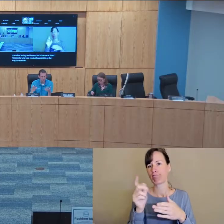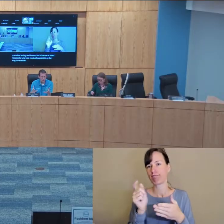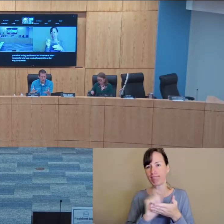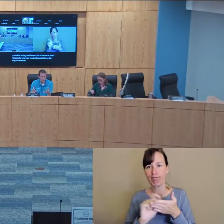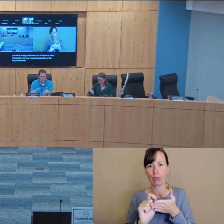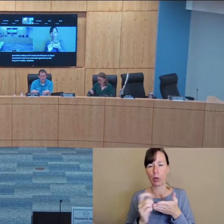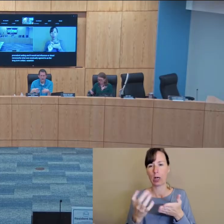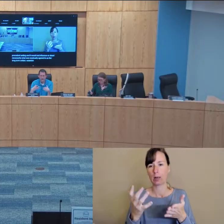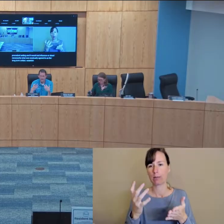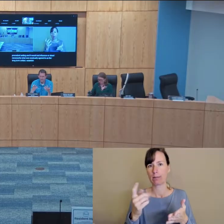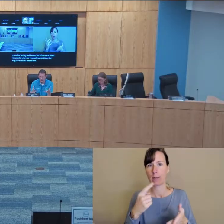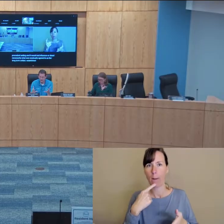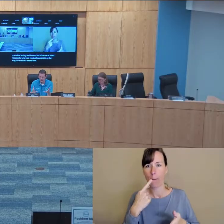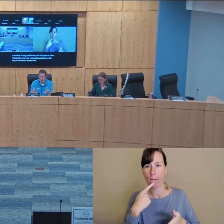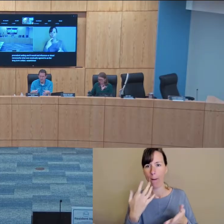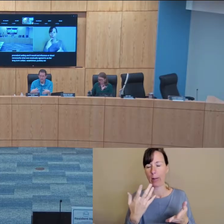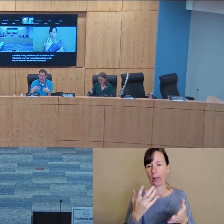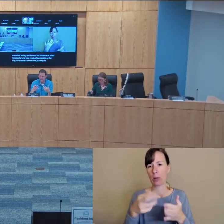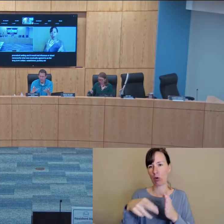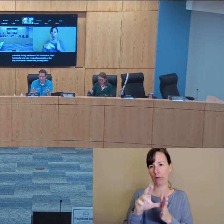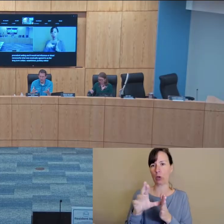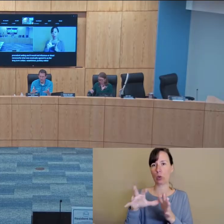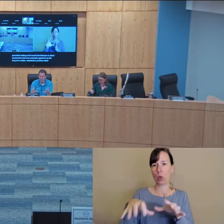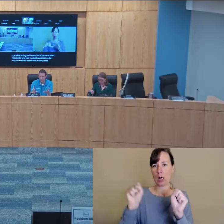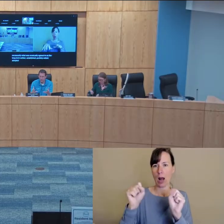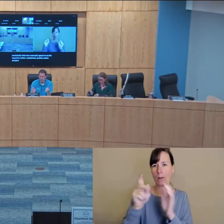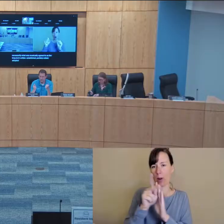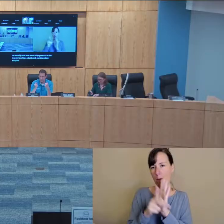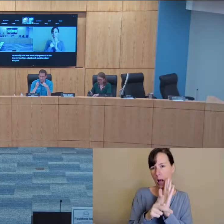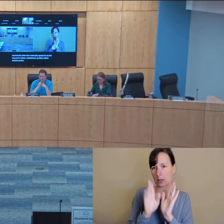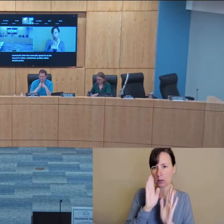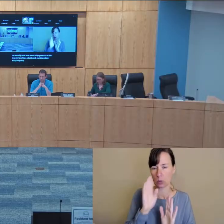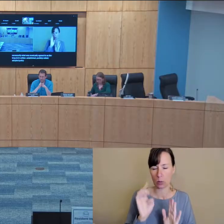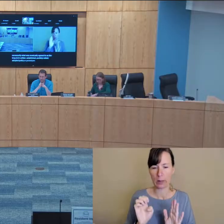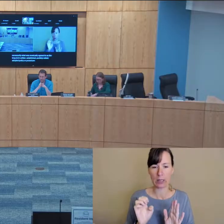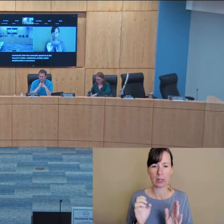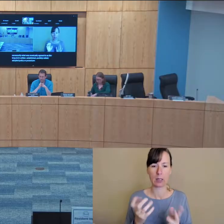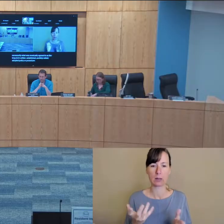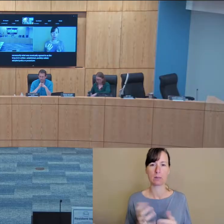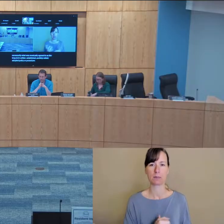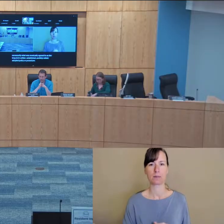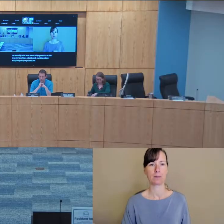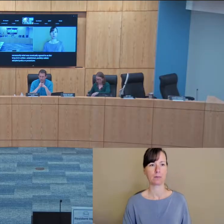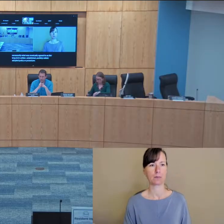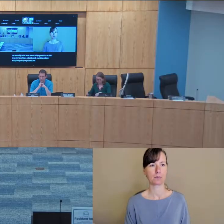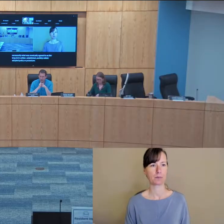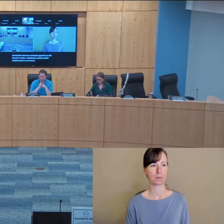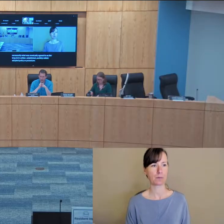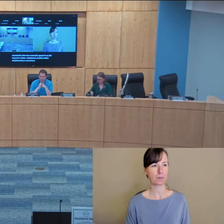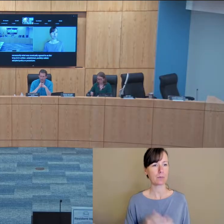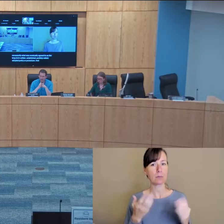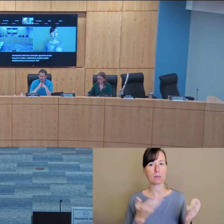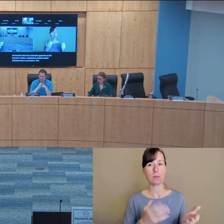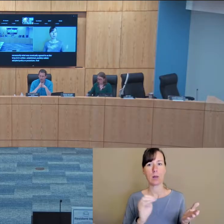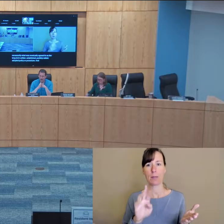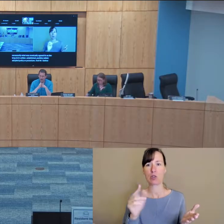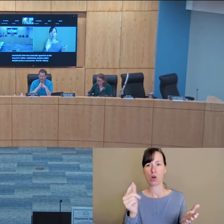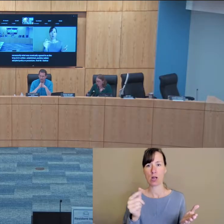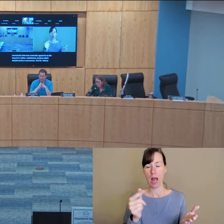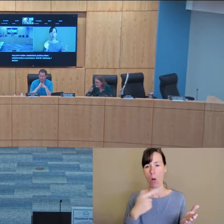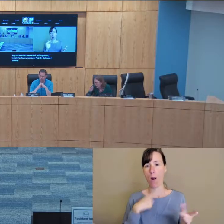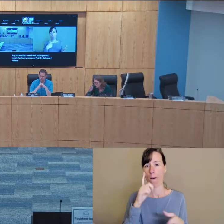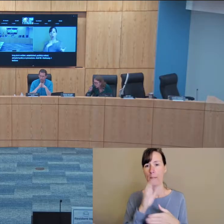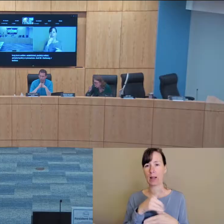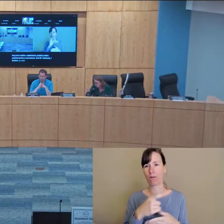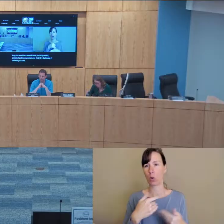established, publicly vetted, adopted policy or procedure. And Mr. Galloway, I believe you